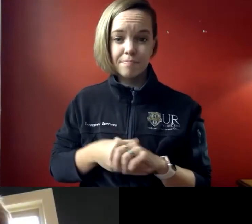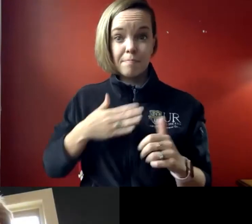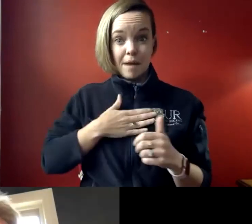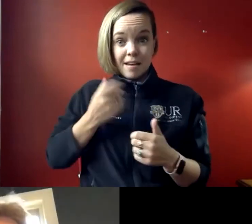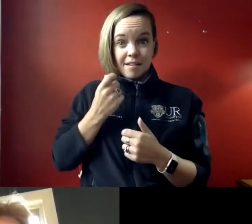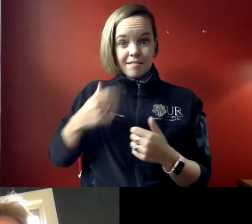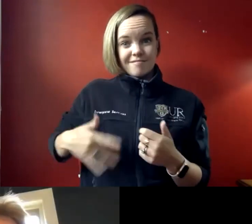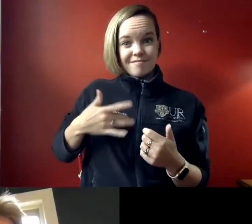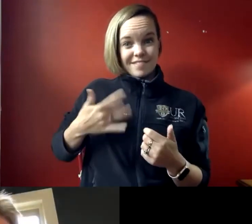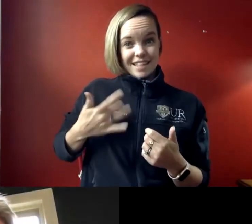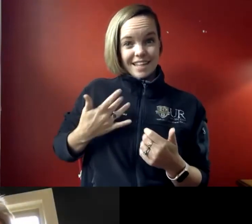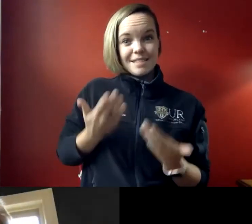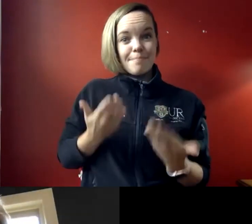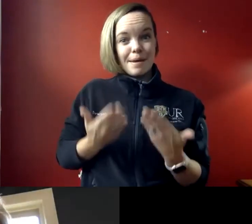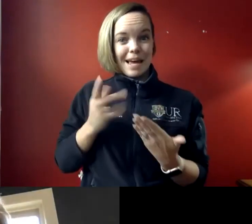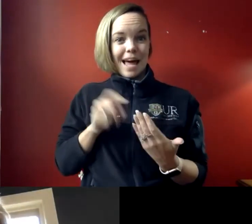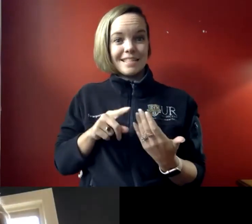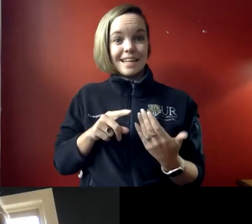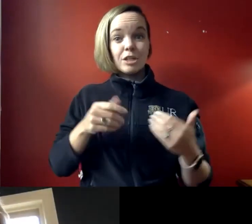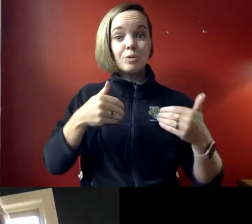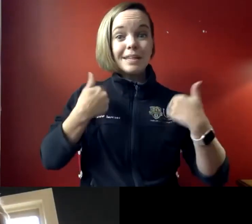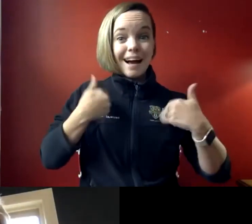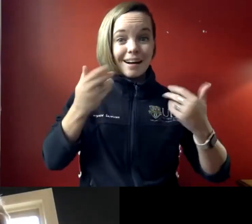do juveniles understand or appreciate that boundary?